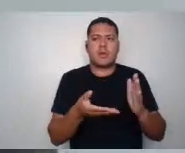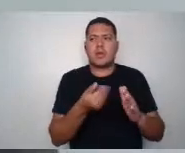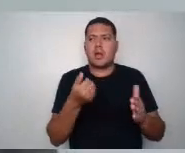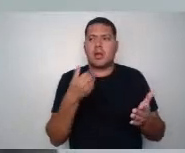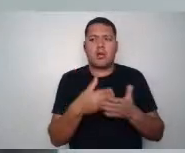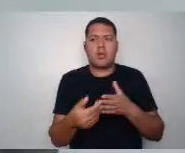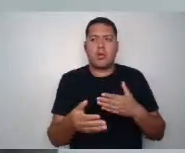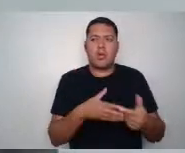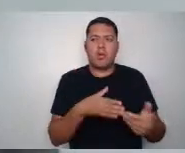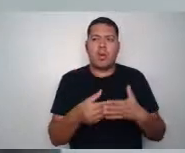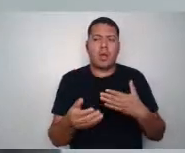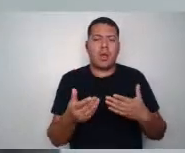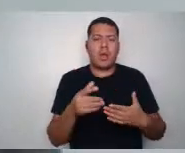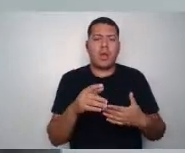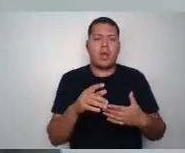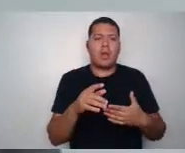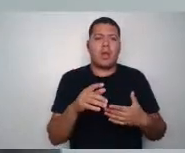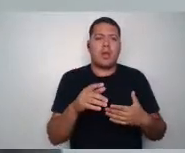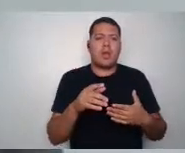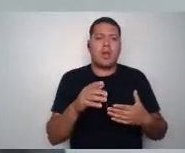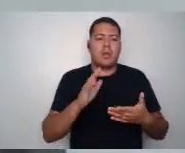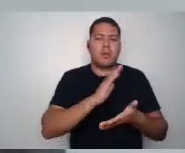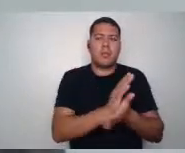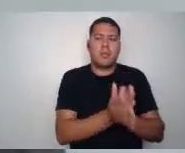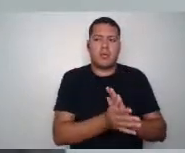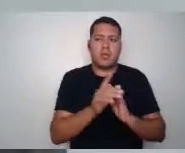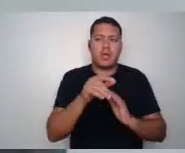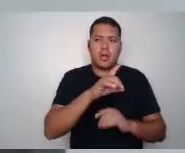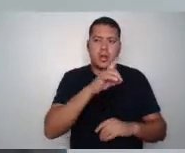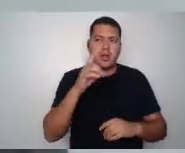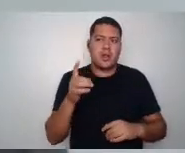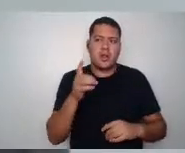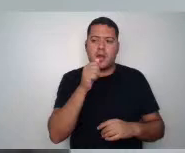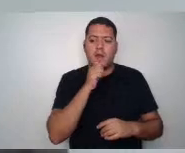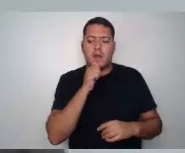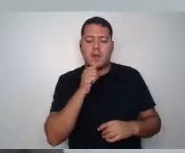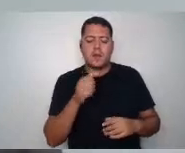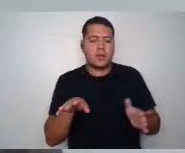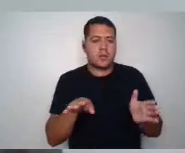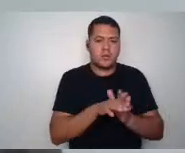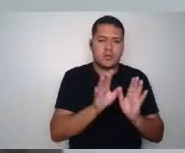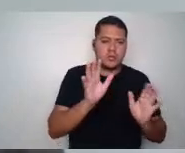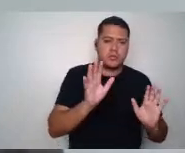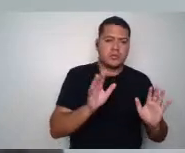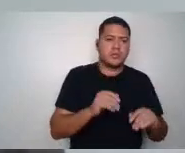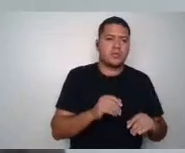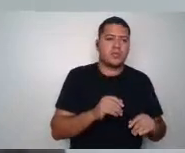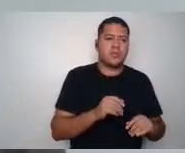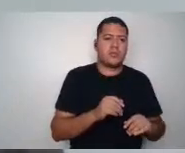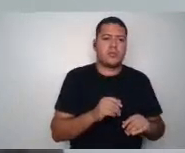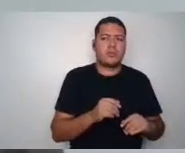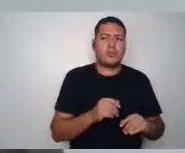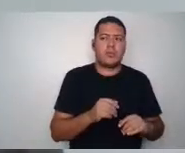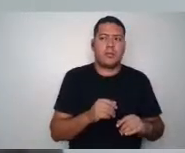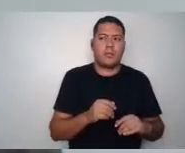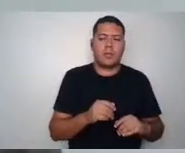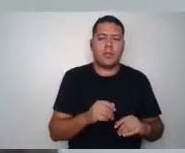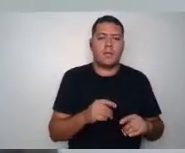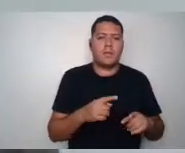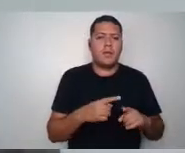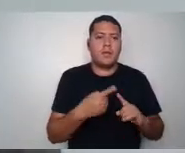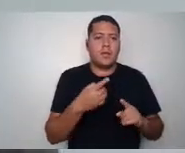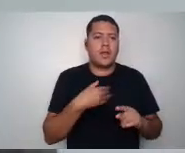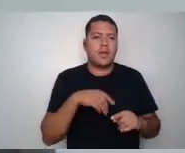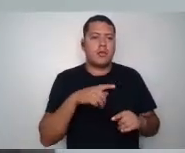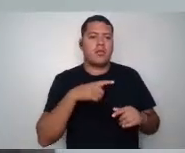and abolish any type of discrimination. This day still hasn't arrived, but I will be here in the Senate